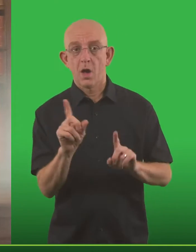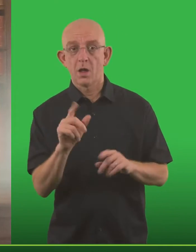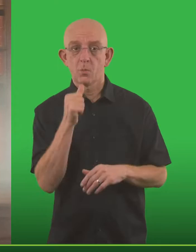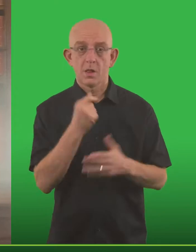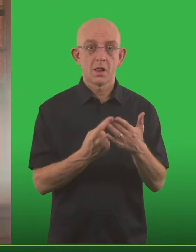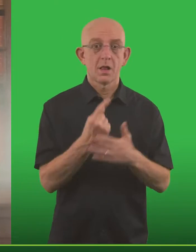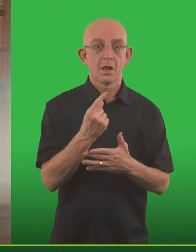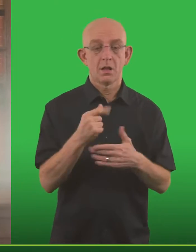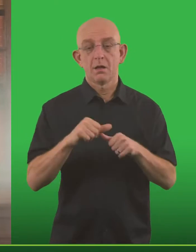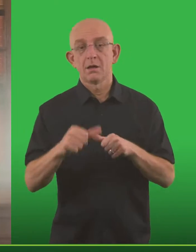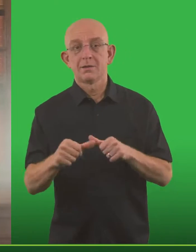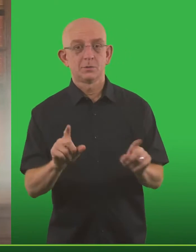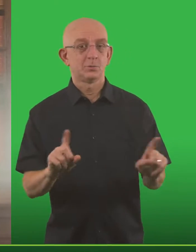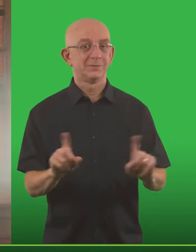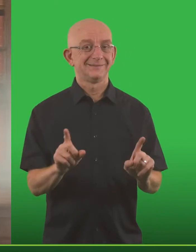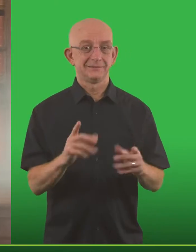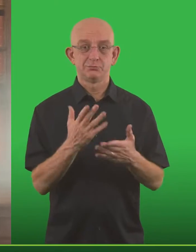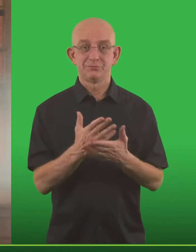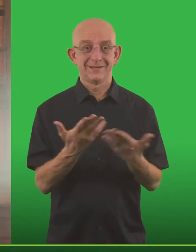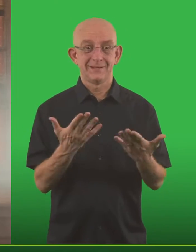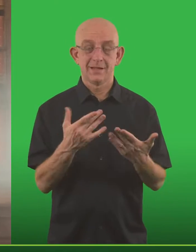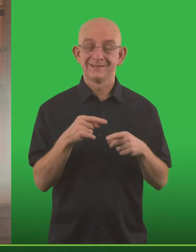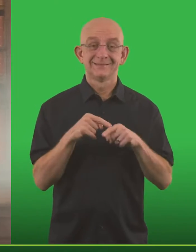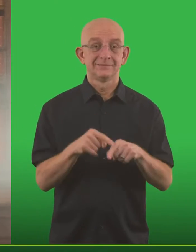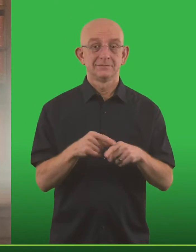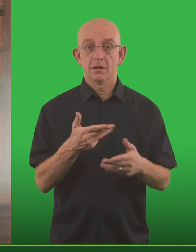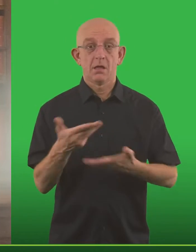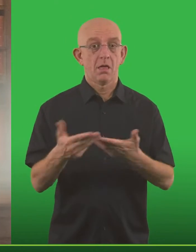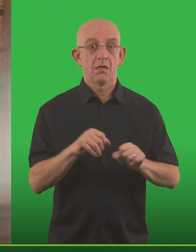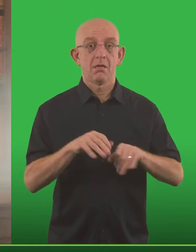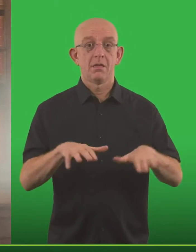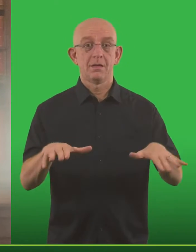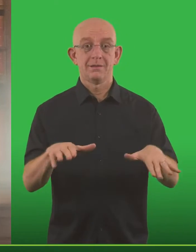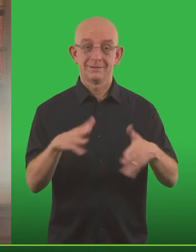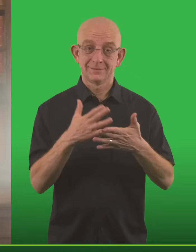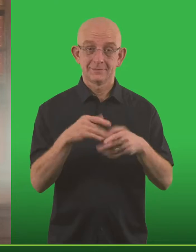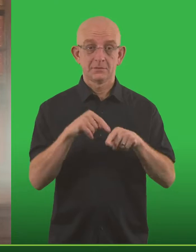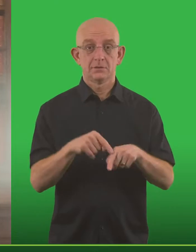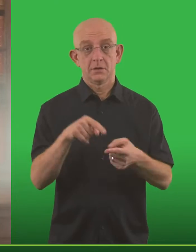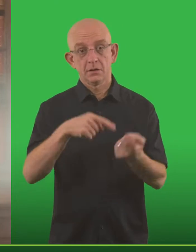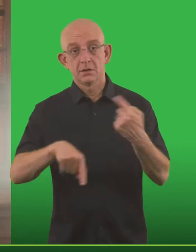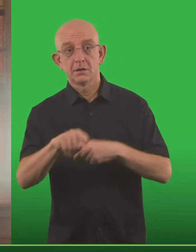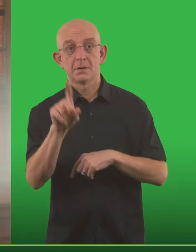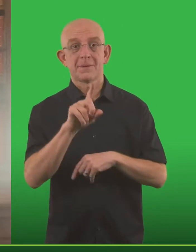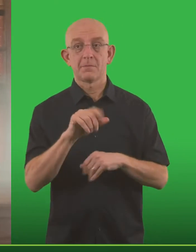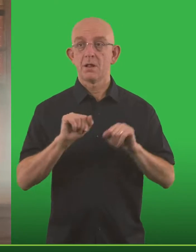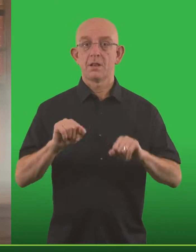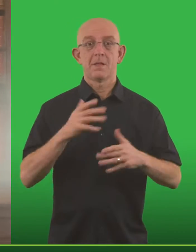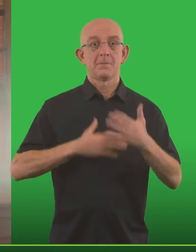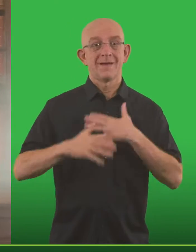know the extent and impact of the behaviour change that follows. What is clear is that the speed of what happens